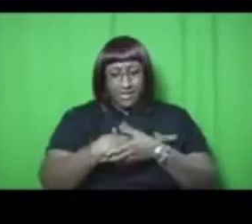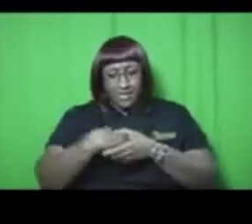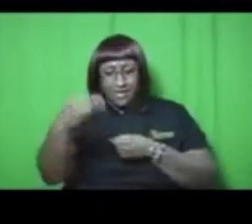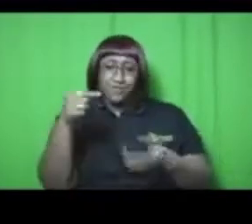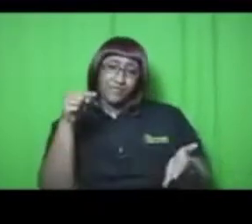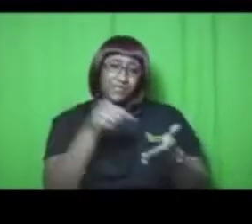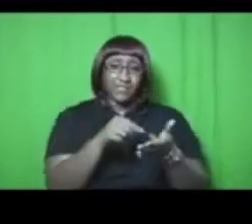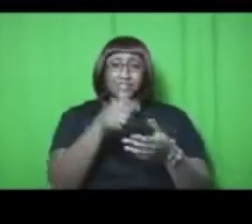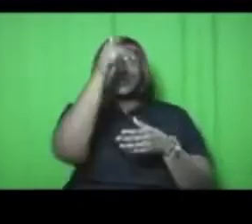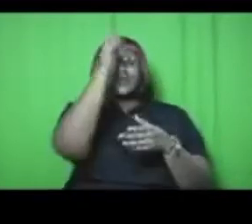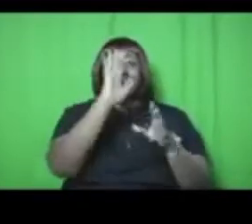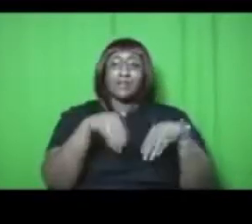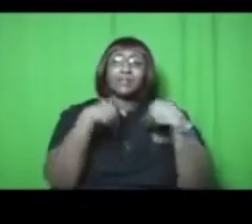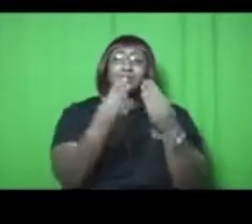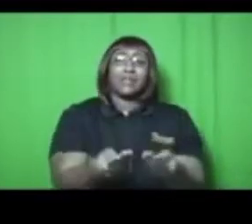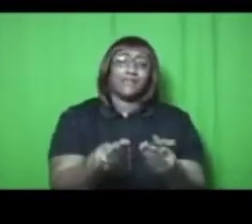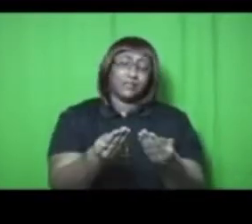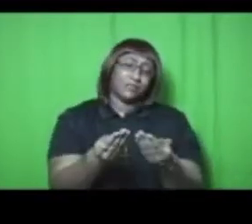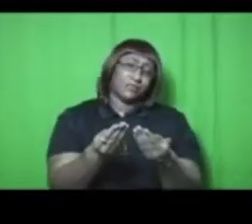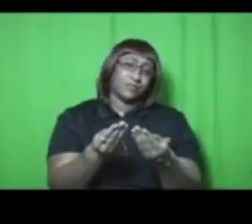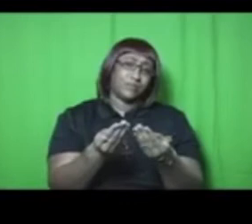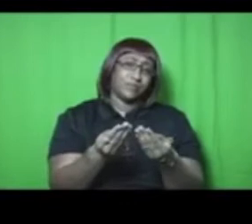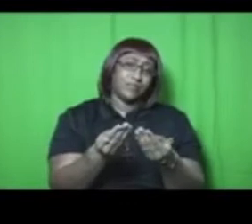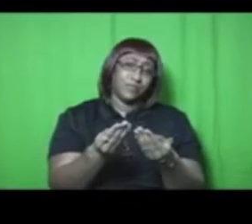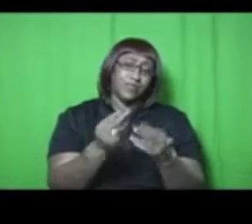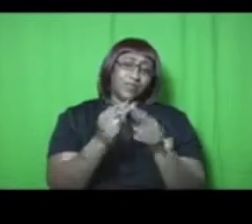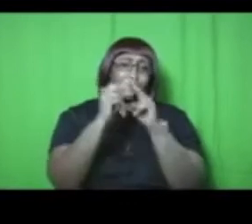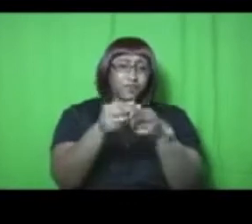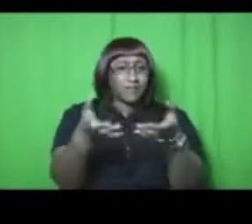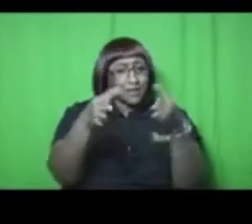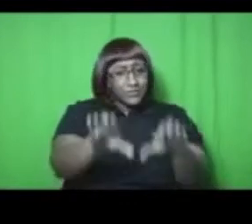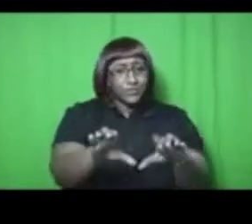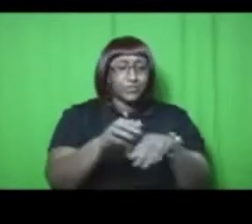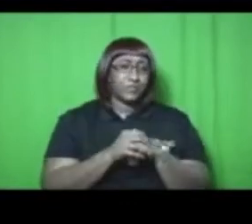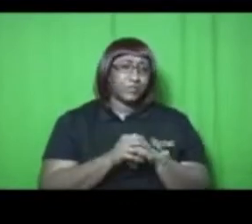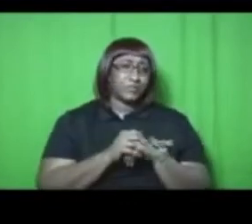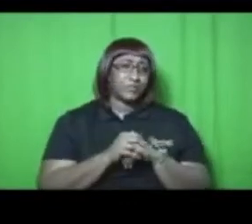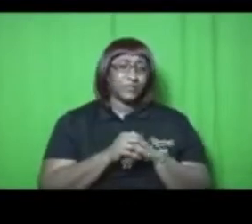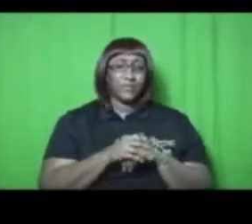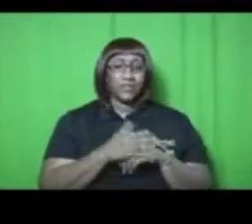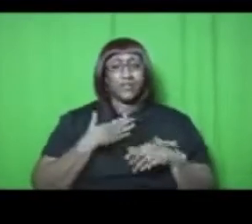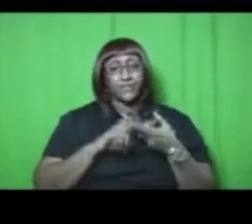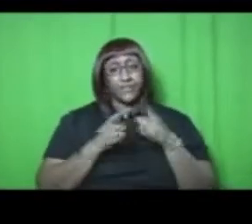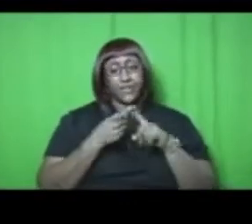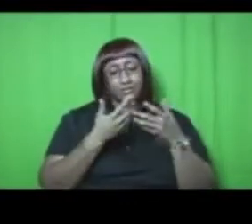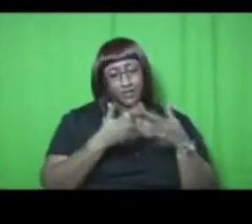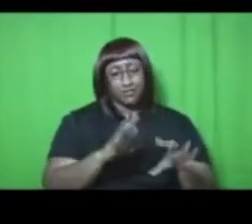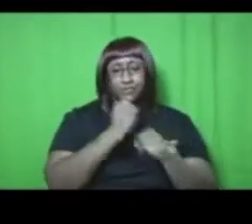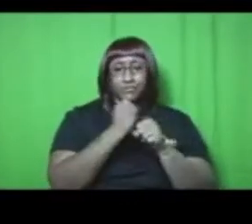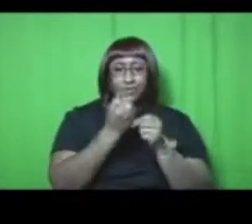adversity, God has given a twin to adversity, and it's called opportunity. I have a friend of mine lost his job a few years